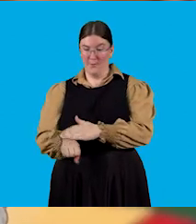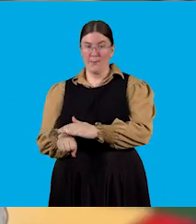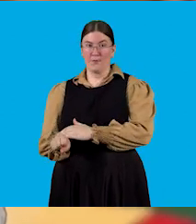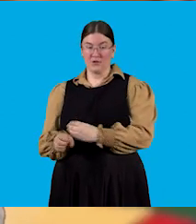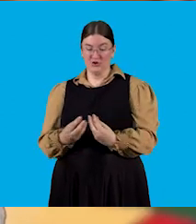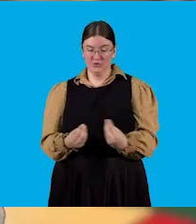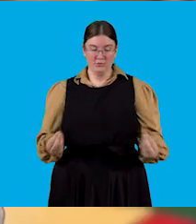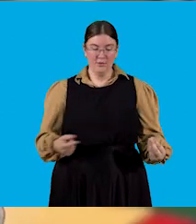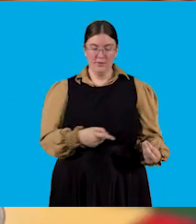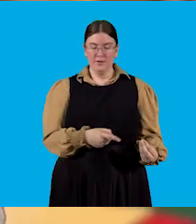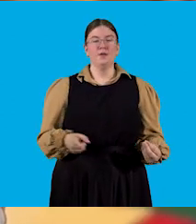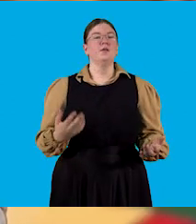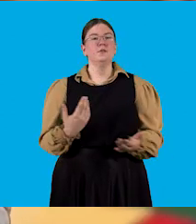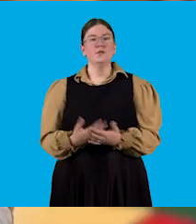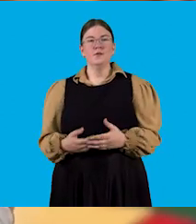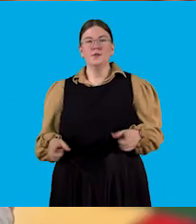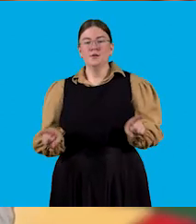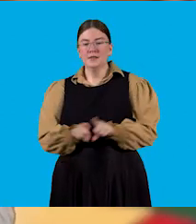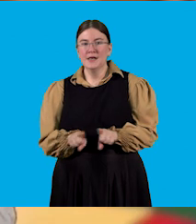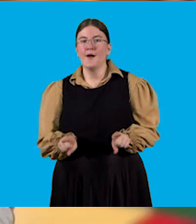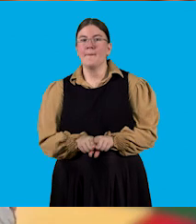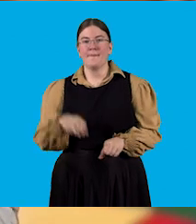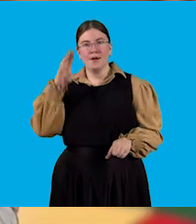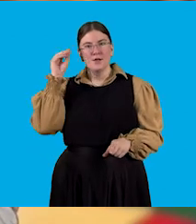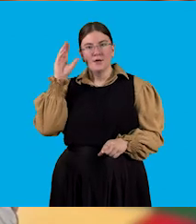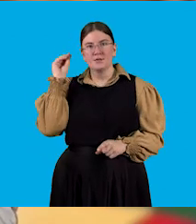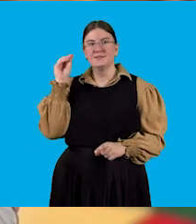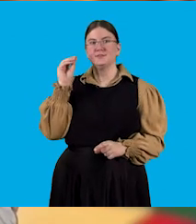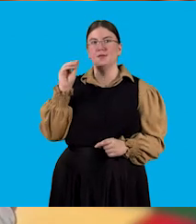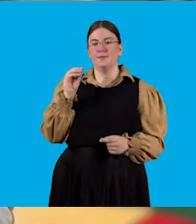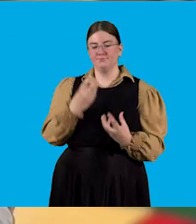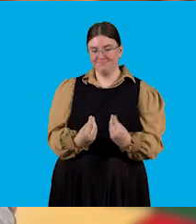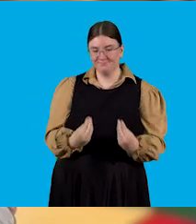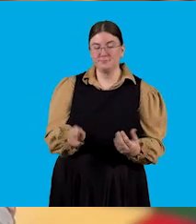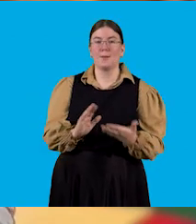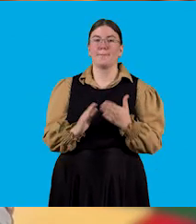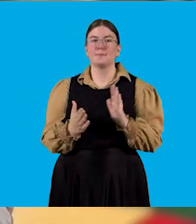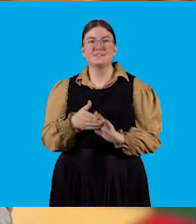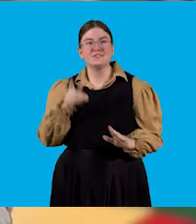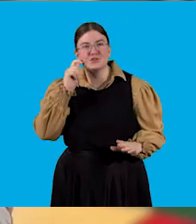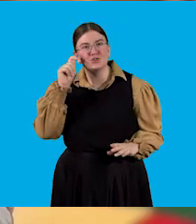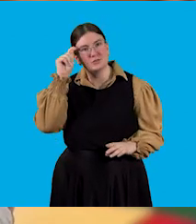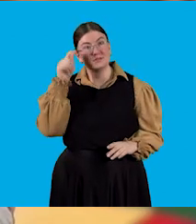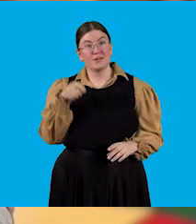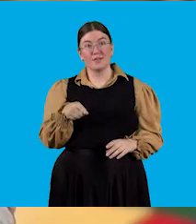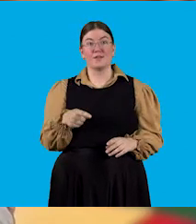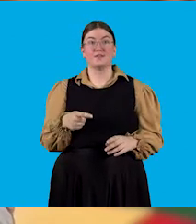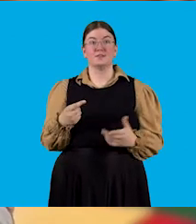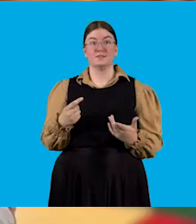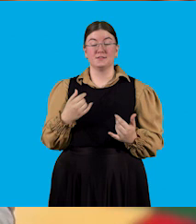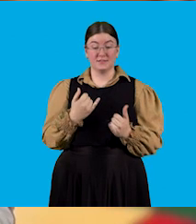will also be able to go through the stage of puberty,